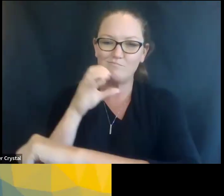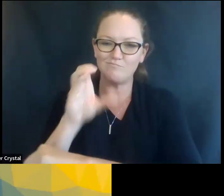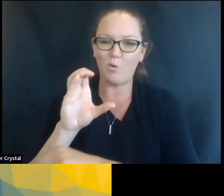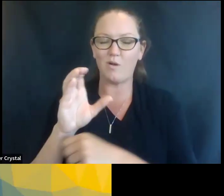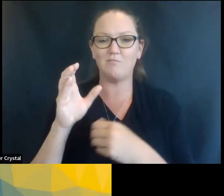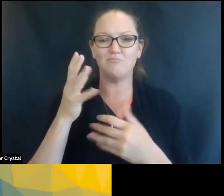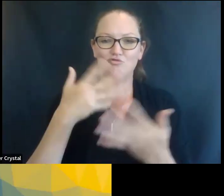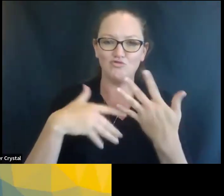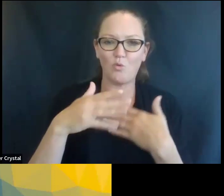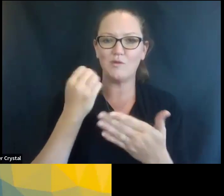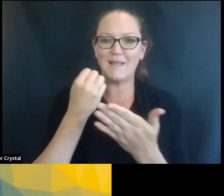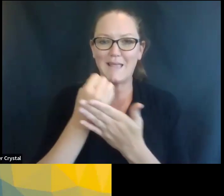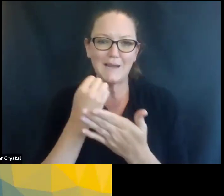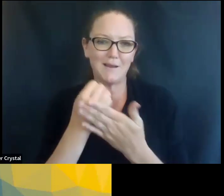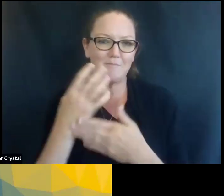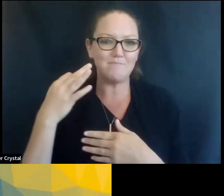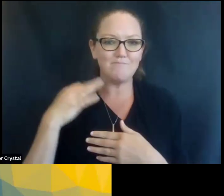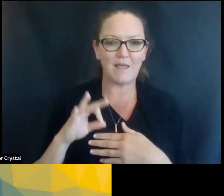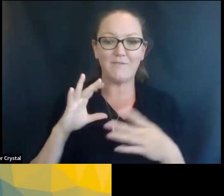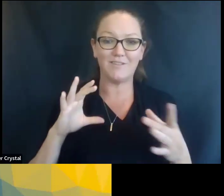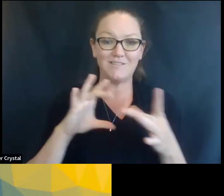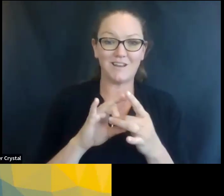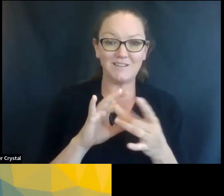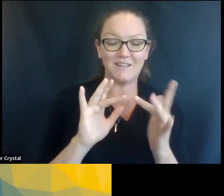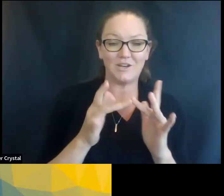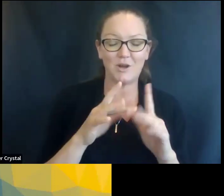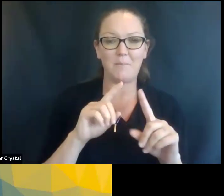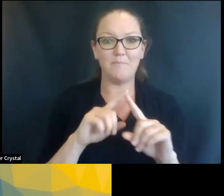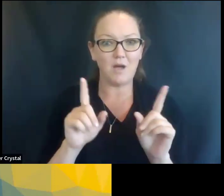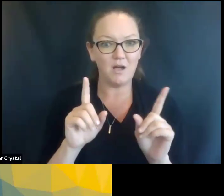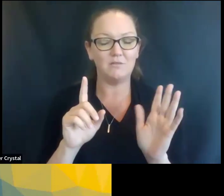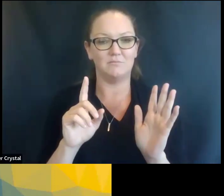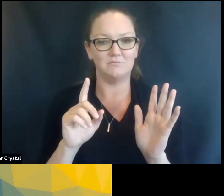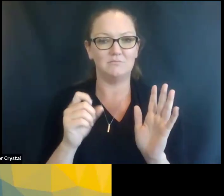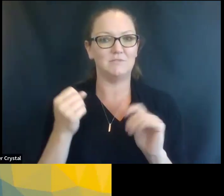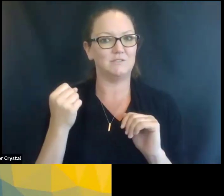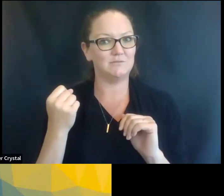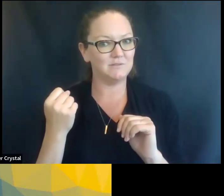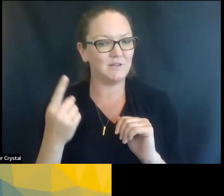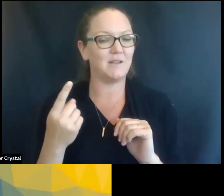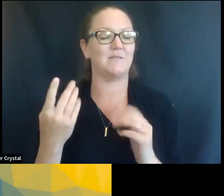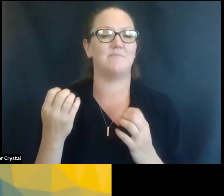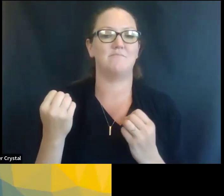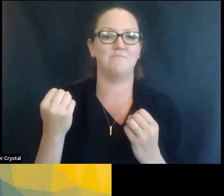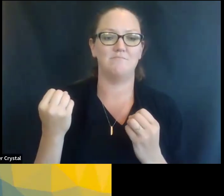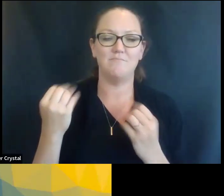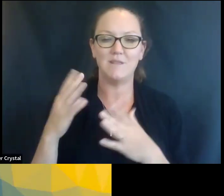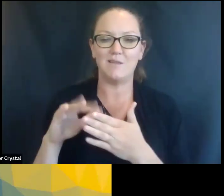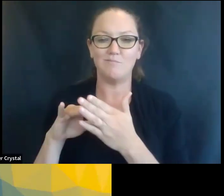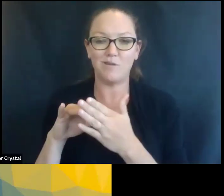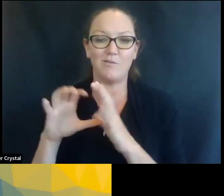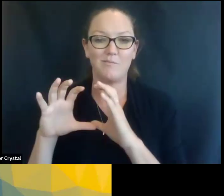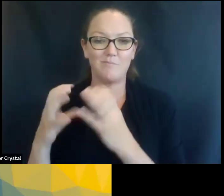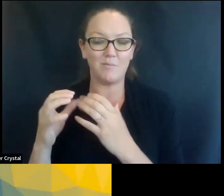economic benefits of being connected. But folks are always, because these are mostly vulnerable populations, wanting to also